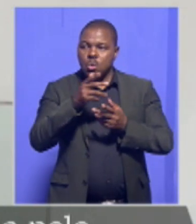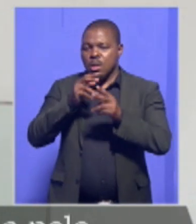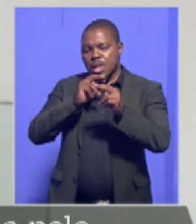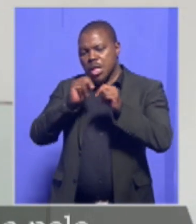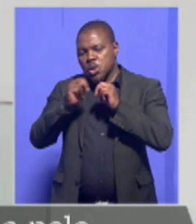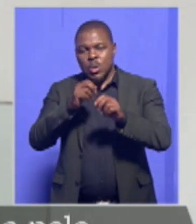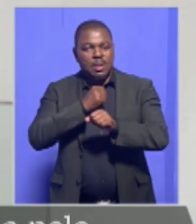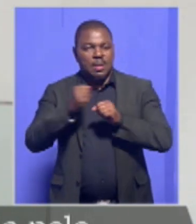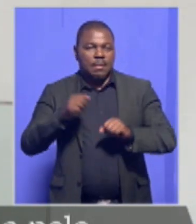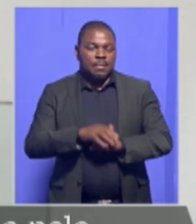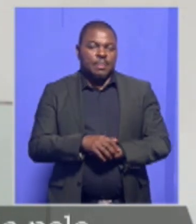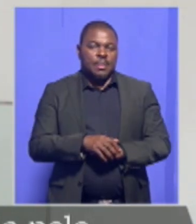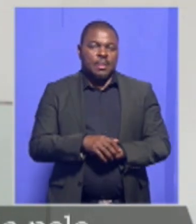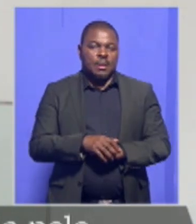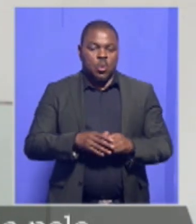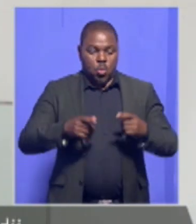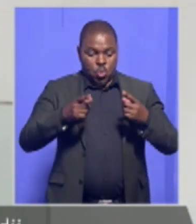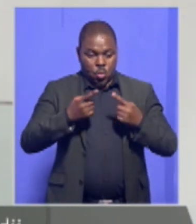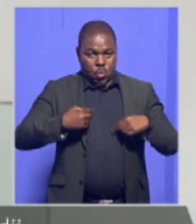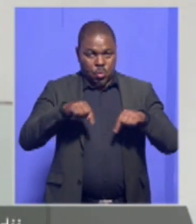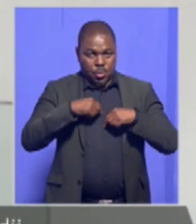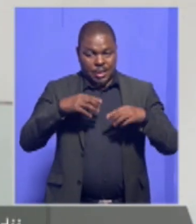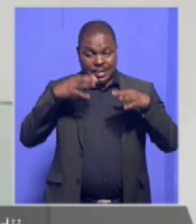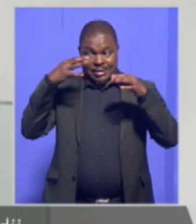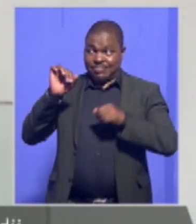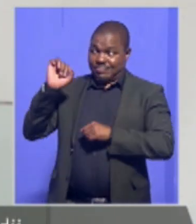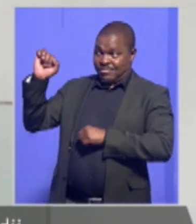ilo challenge sephetho se se tšerwe ke